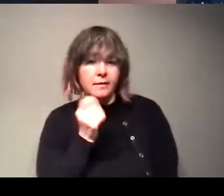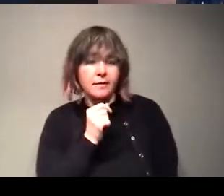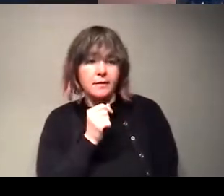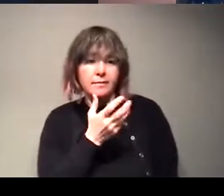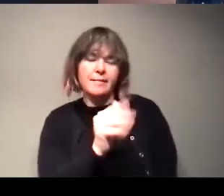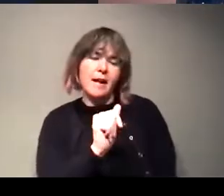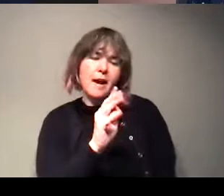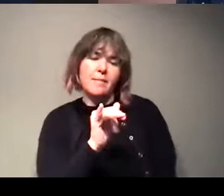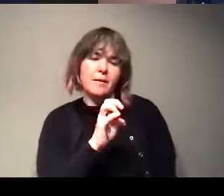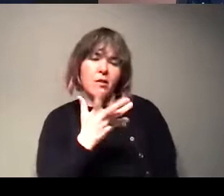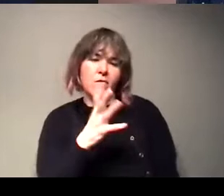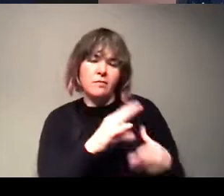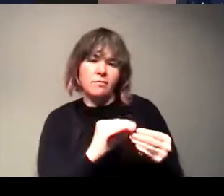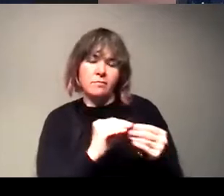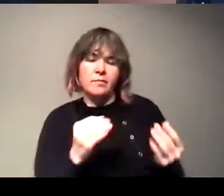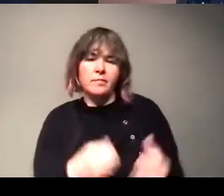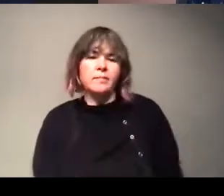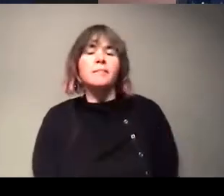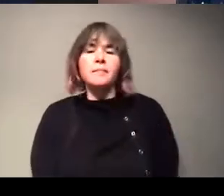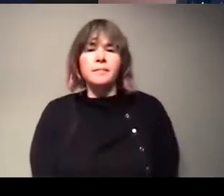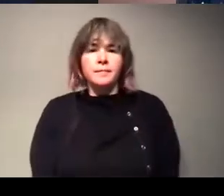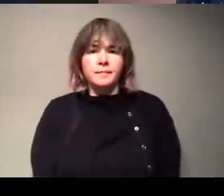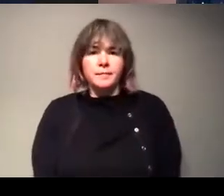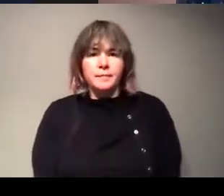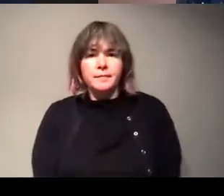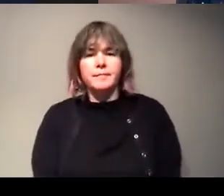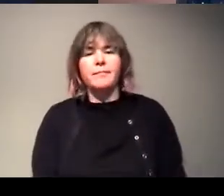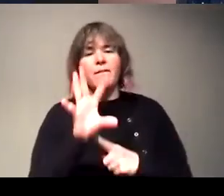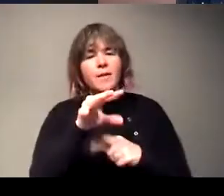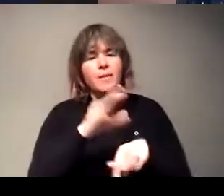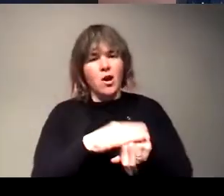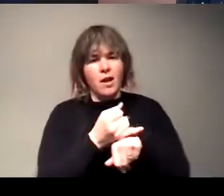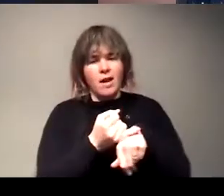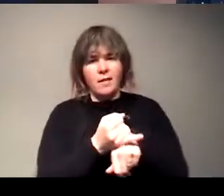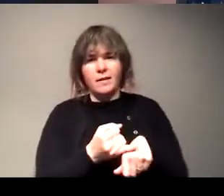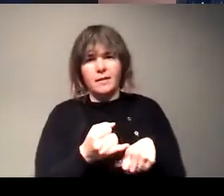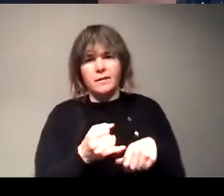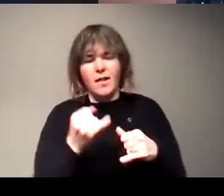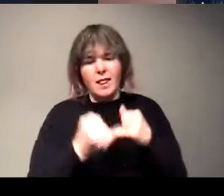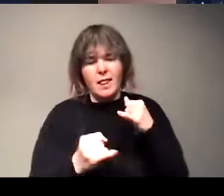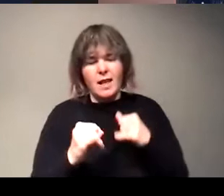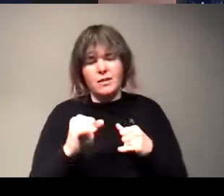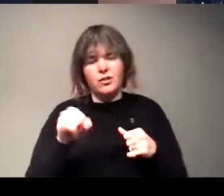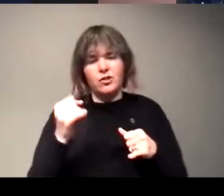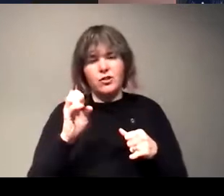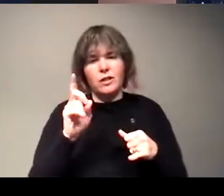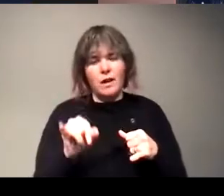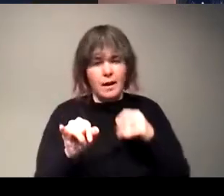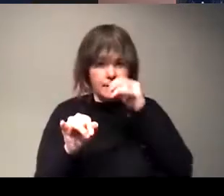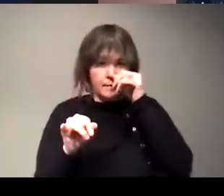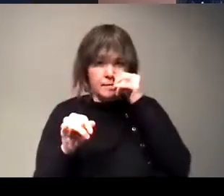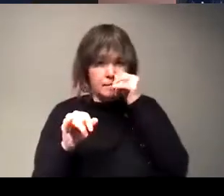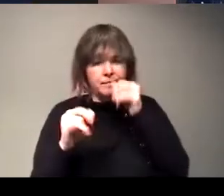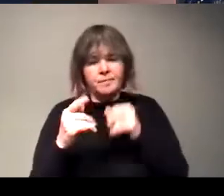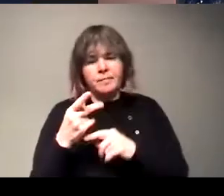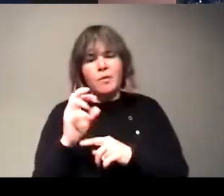mentioned, there was, they were filming on these islands for Last Jedi with like the Porgs were actually the puffins